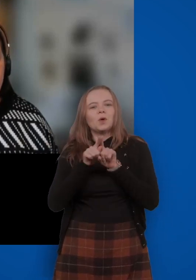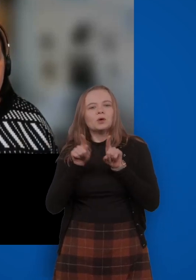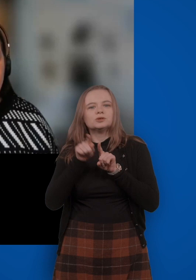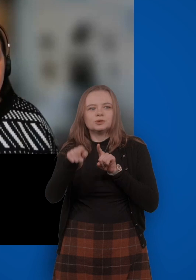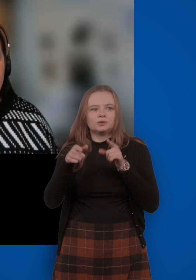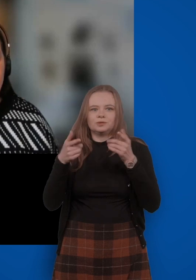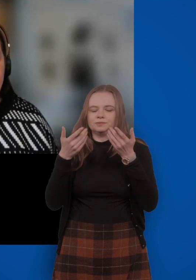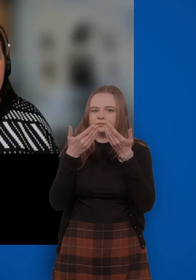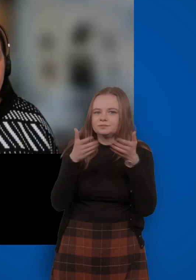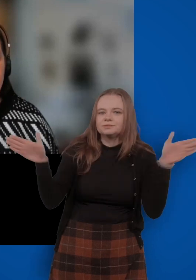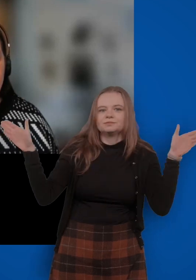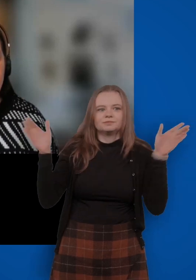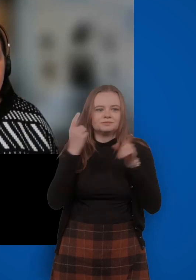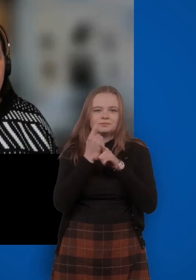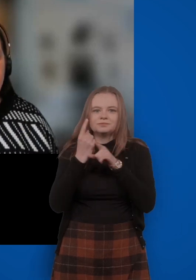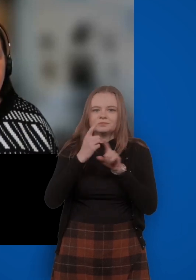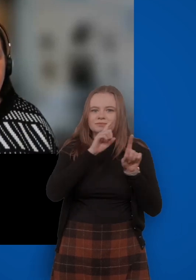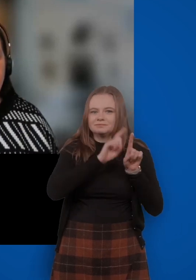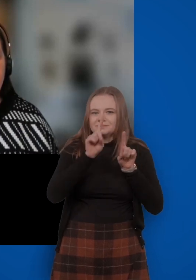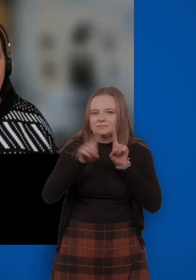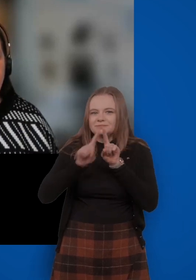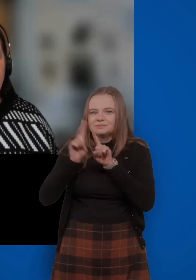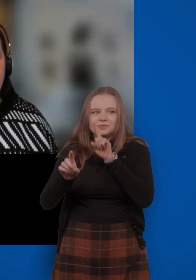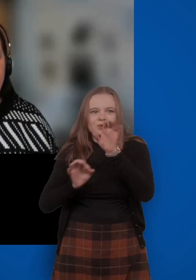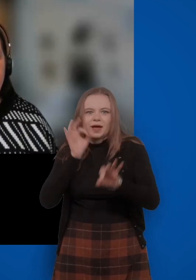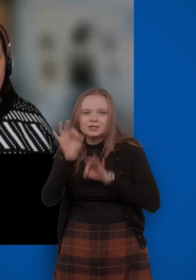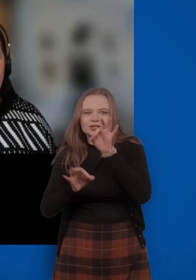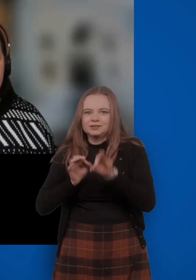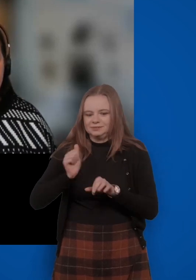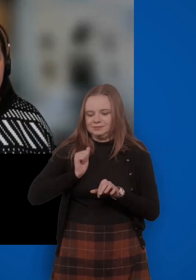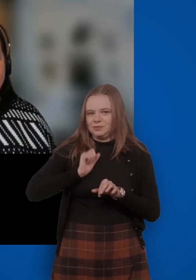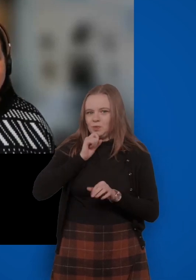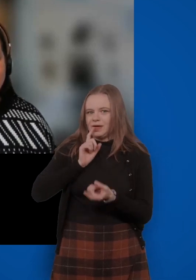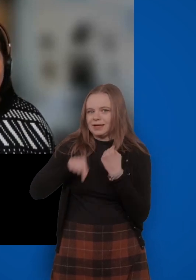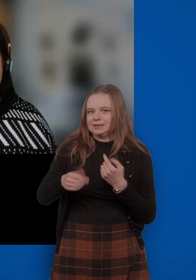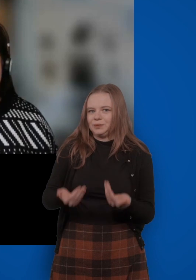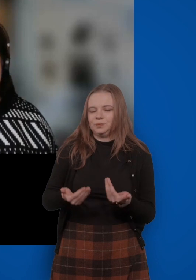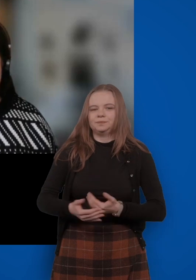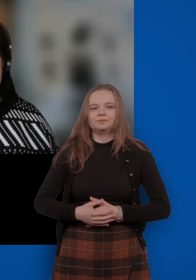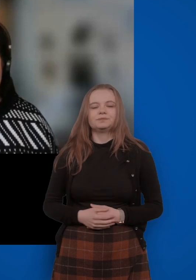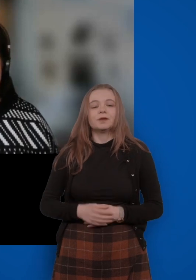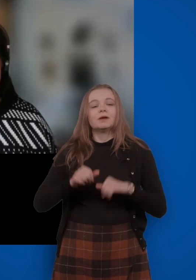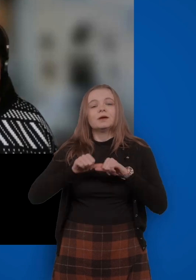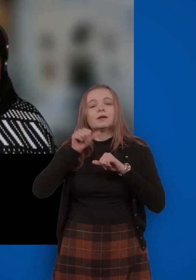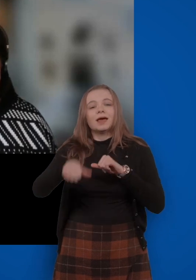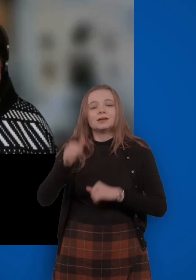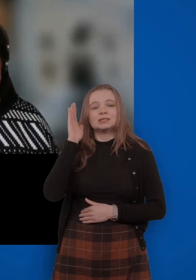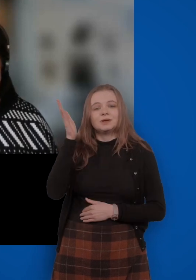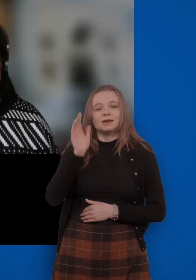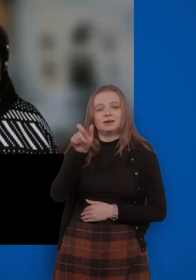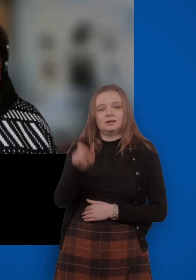it up to a lot of interesting points and questions for in a few minutes here. So our next speaker